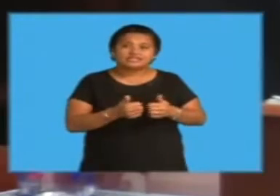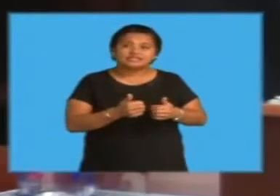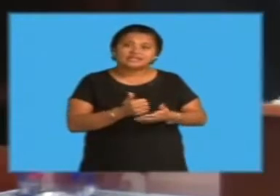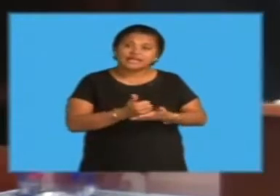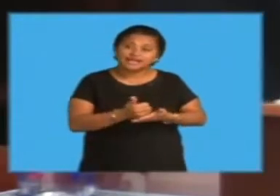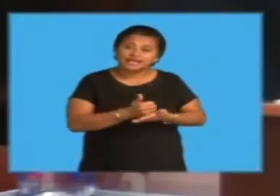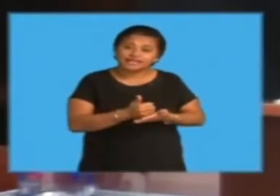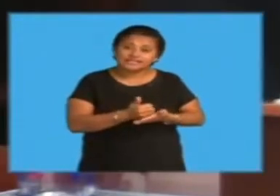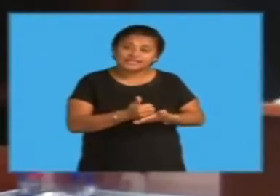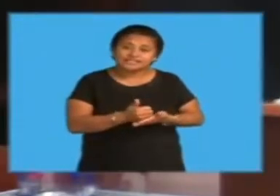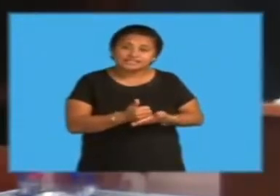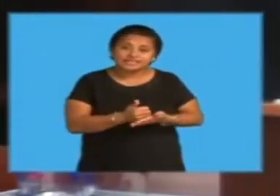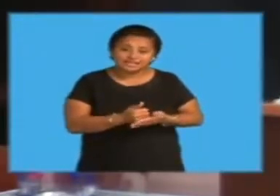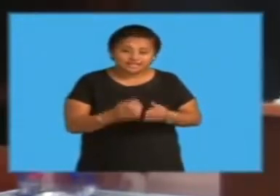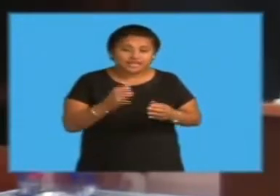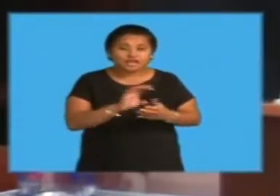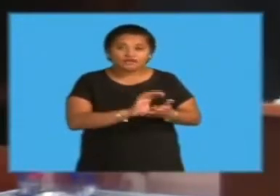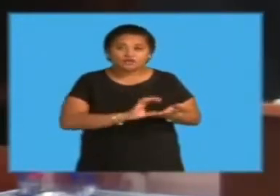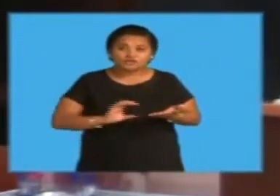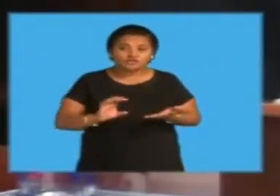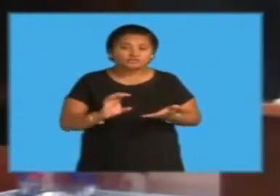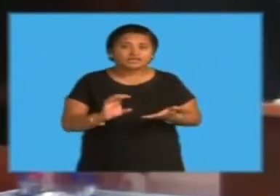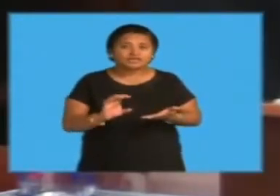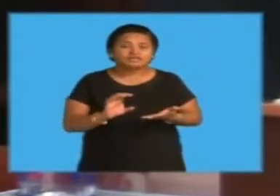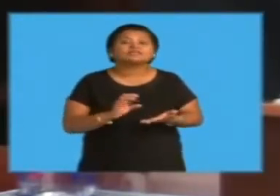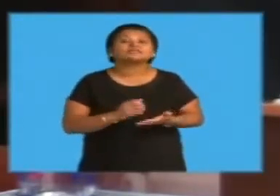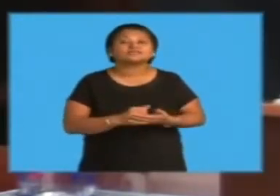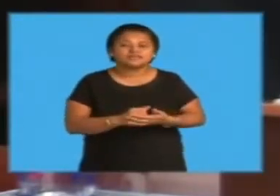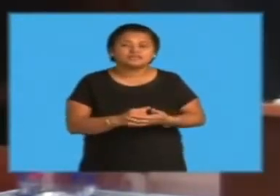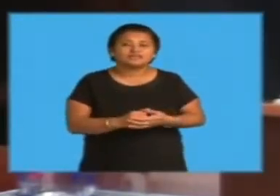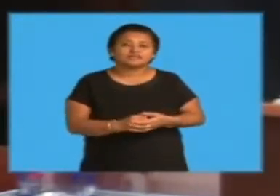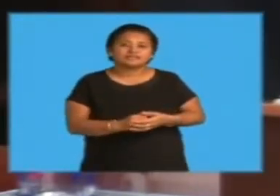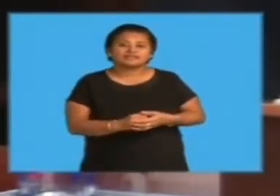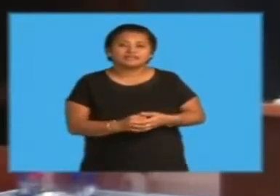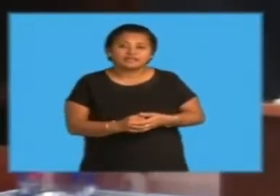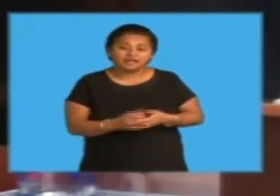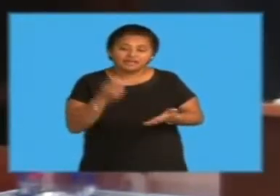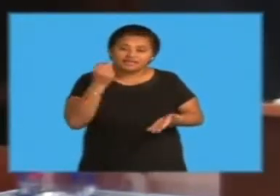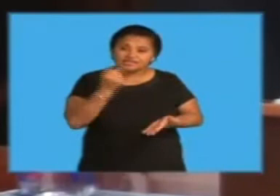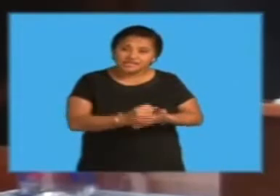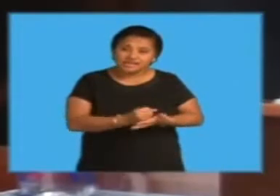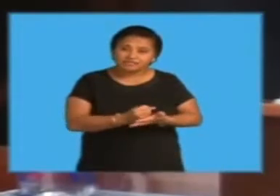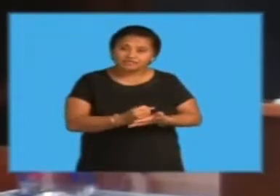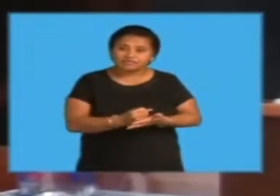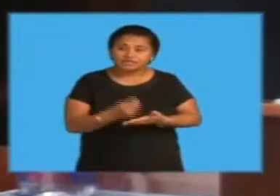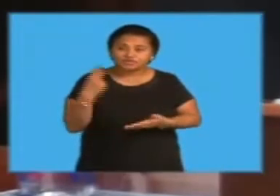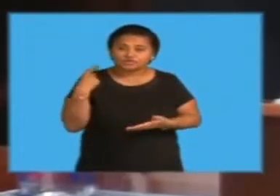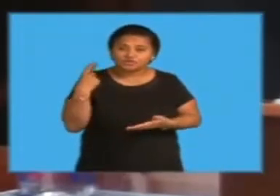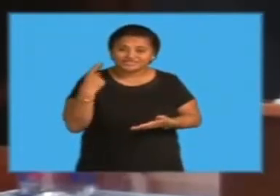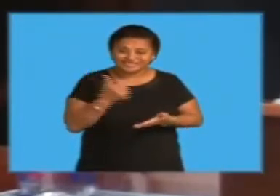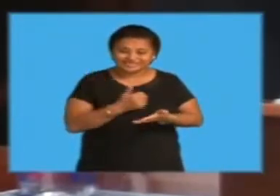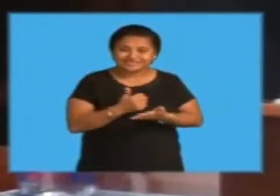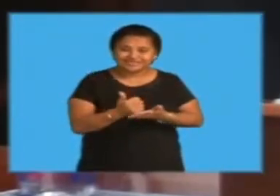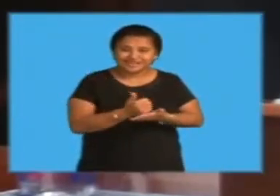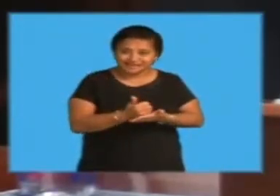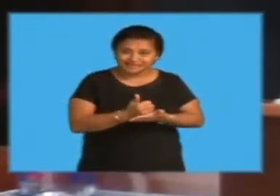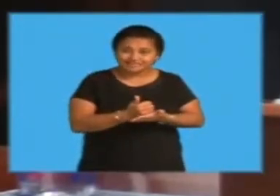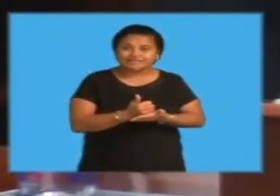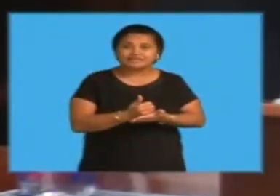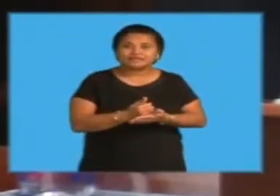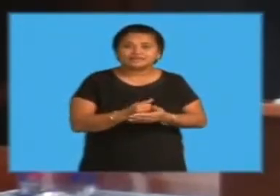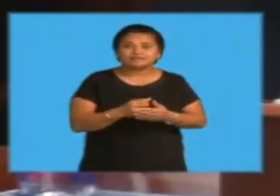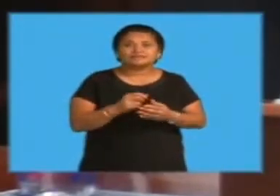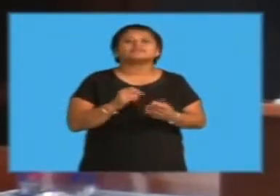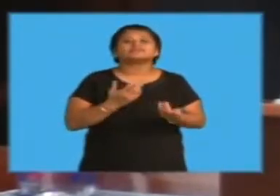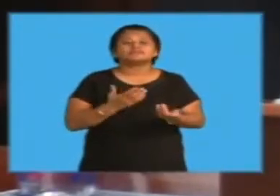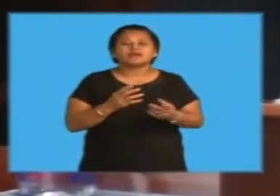Act, the Security Industry Act, the Stamp Duties Act, the Customs Act, the